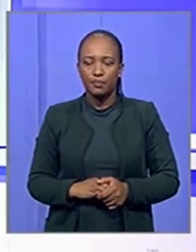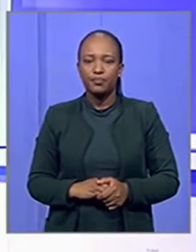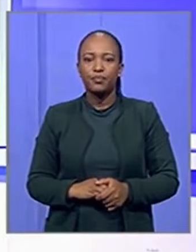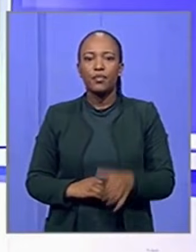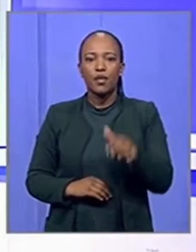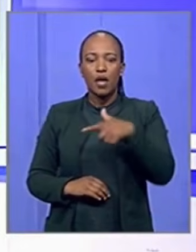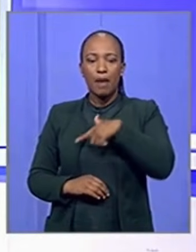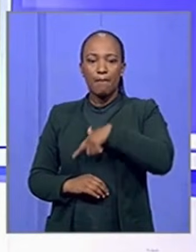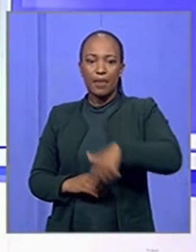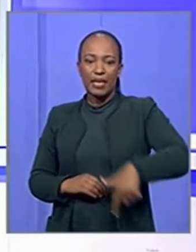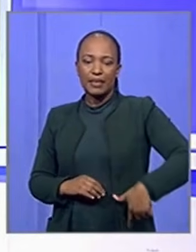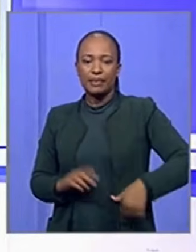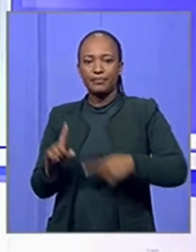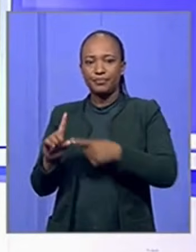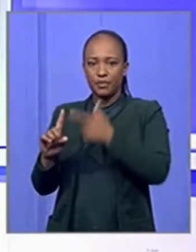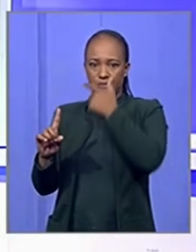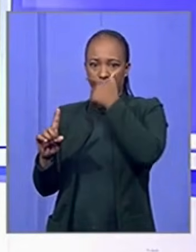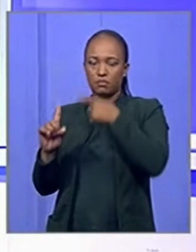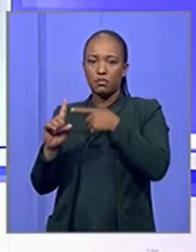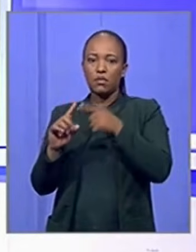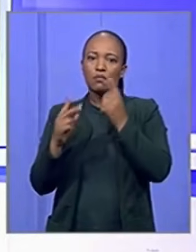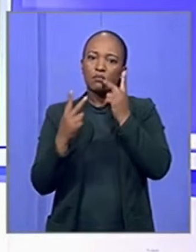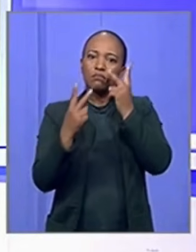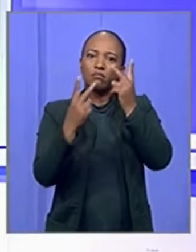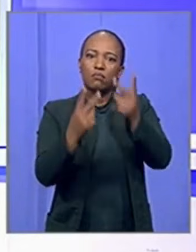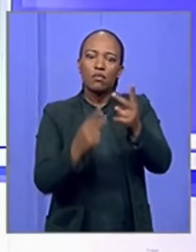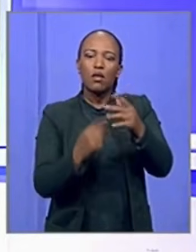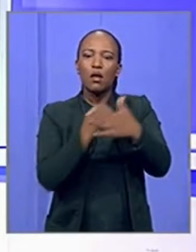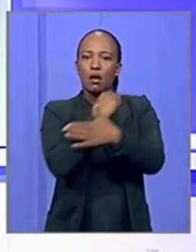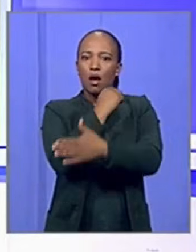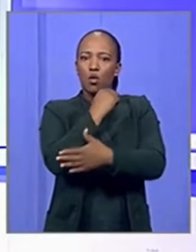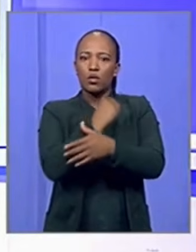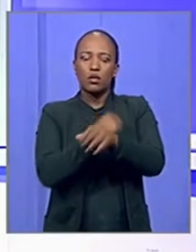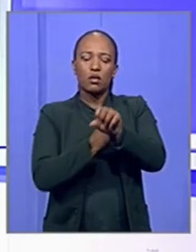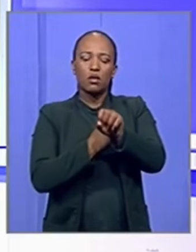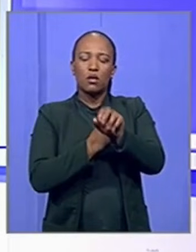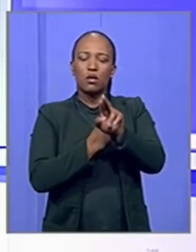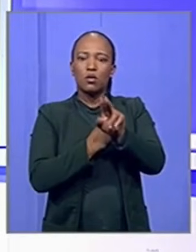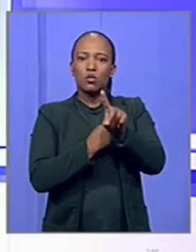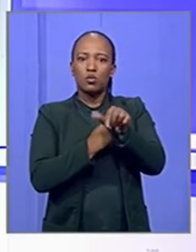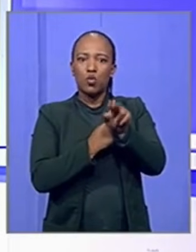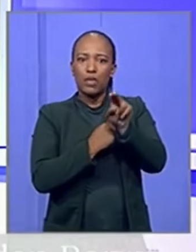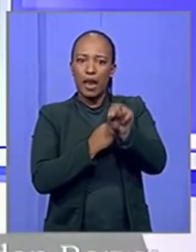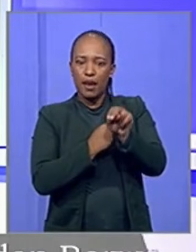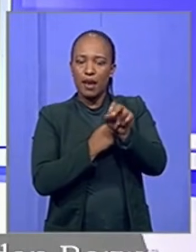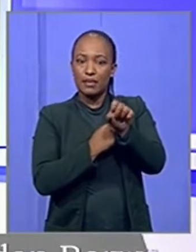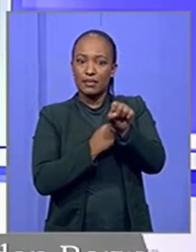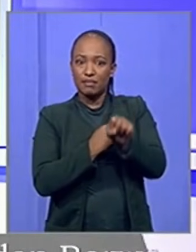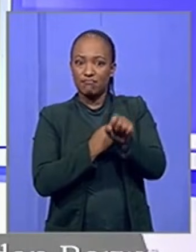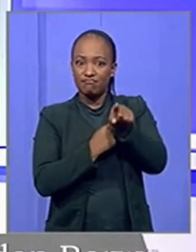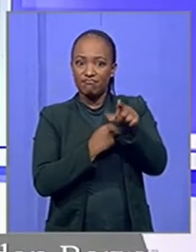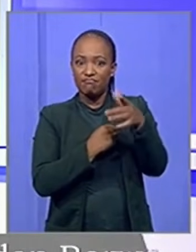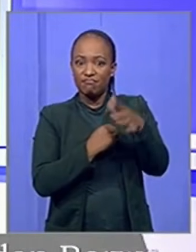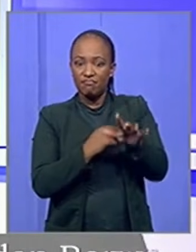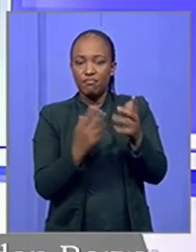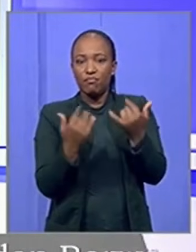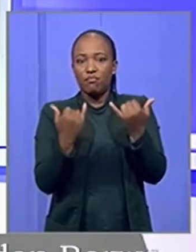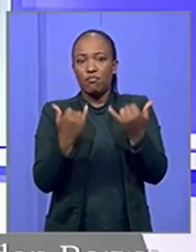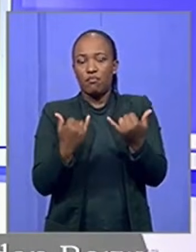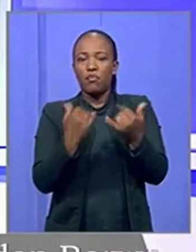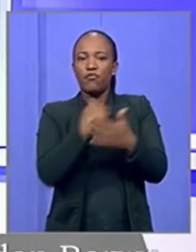Mopresidente Cyril Ramaphosa o phethetse leeto la hae naheng ya Sudan Borwa. Naha ena e lebeletswe ya dikgethong tse akaretsang tsa naha selemong sena le ha